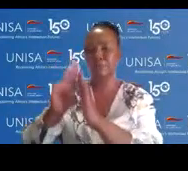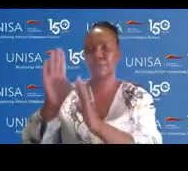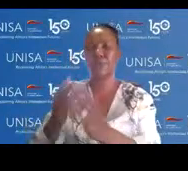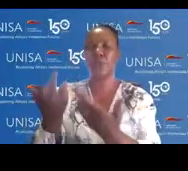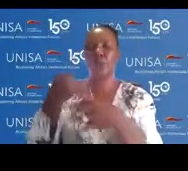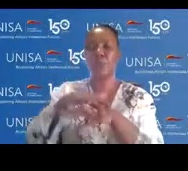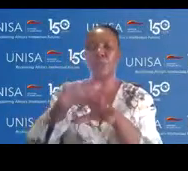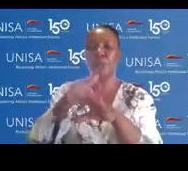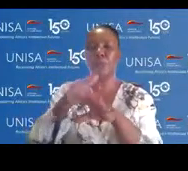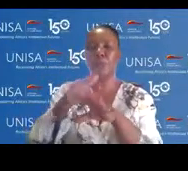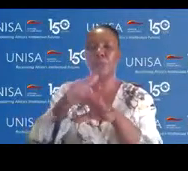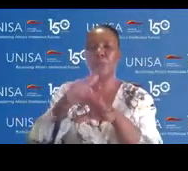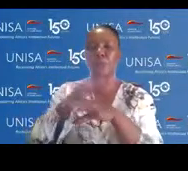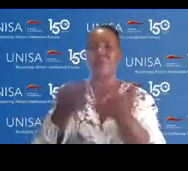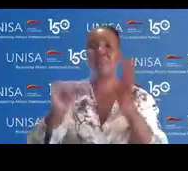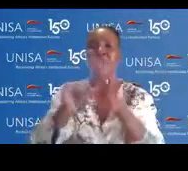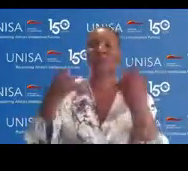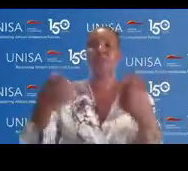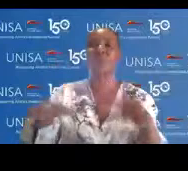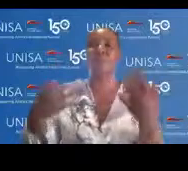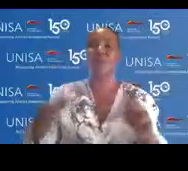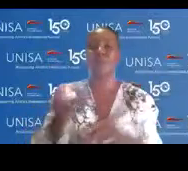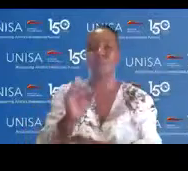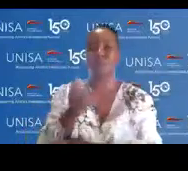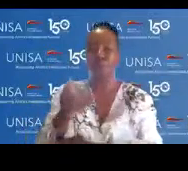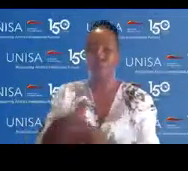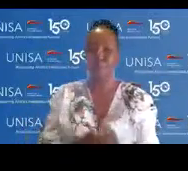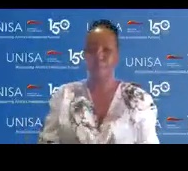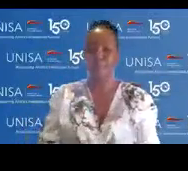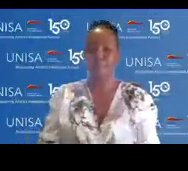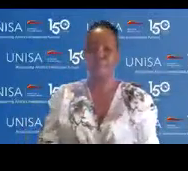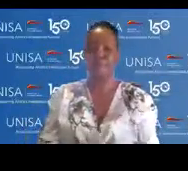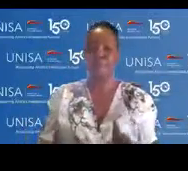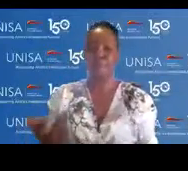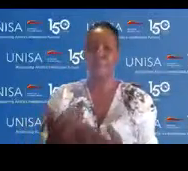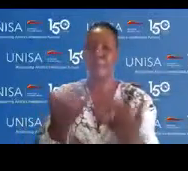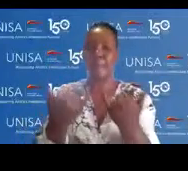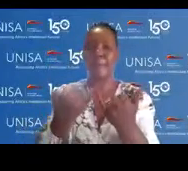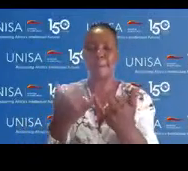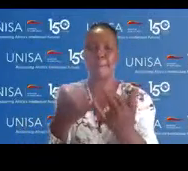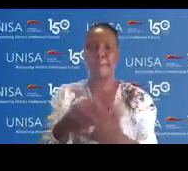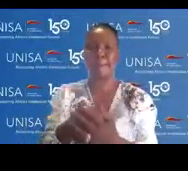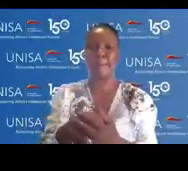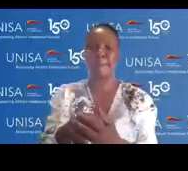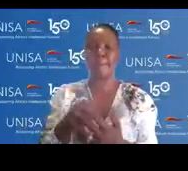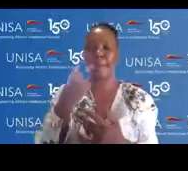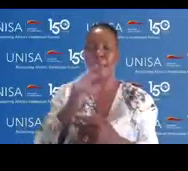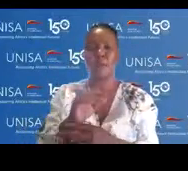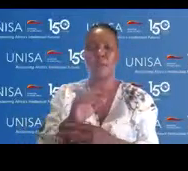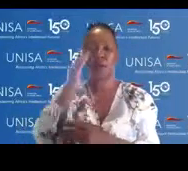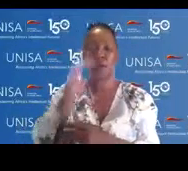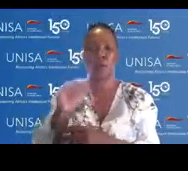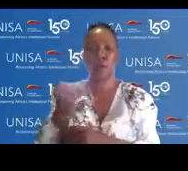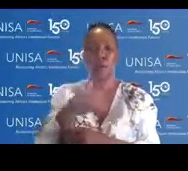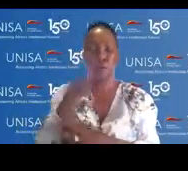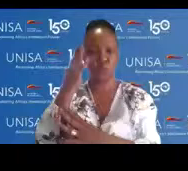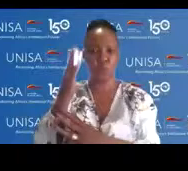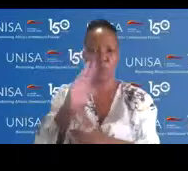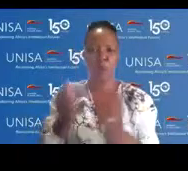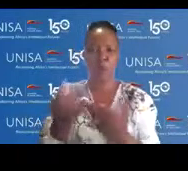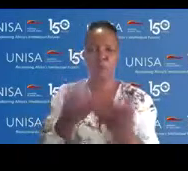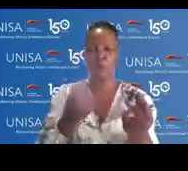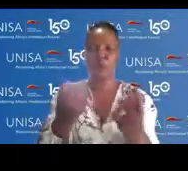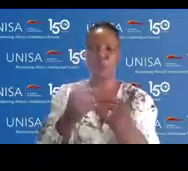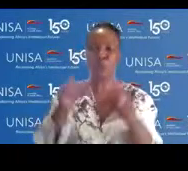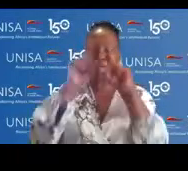quite important as well. Now, here's a fun one. Do you all know how to do a screen grab?